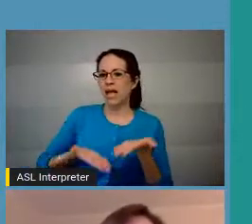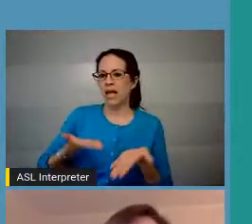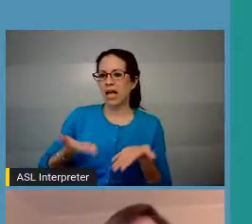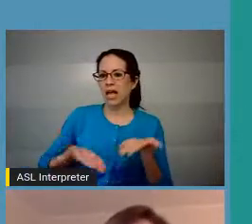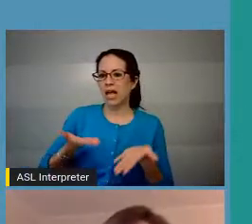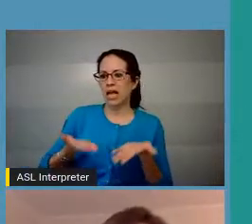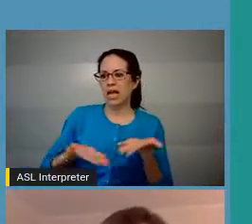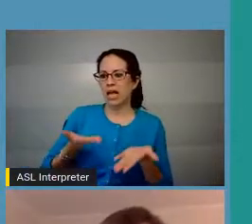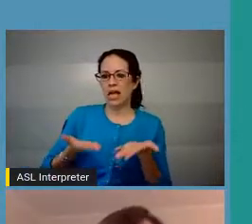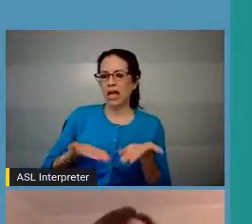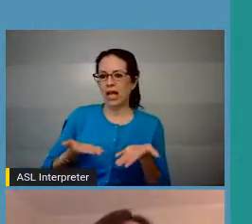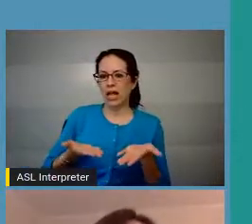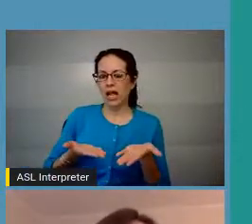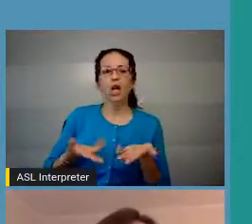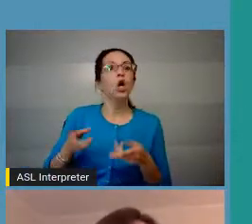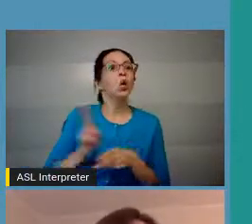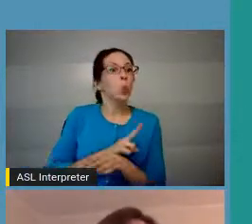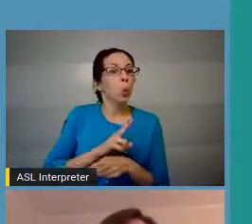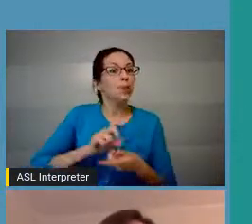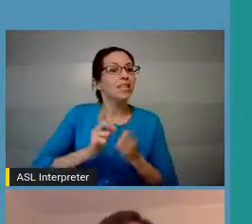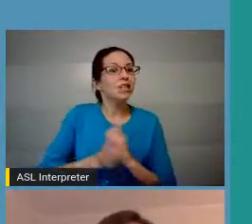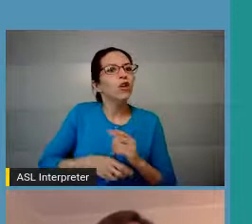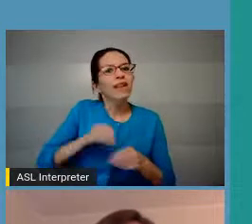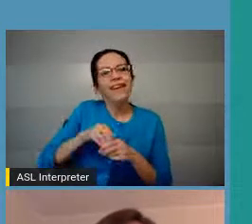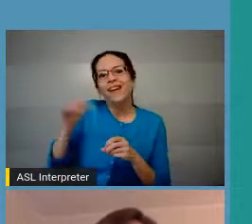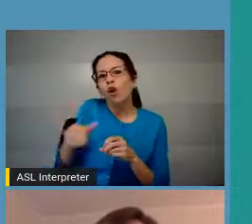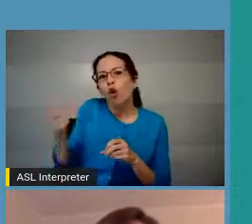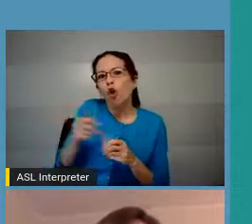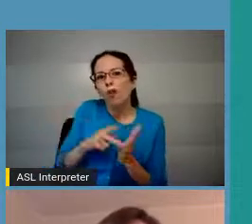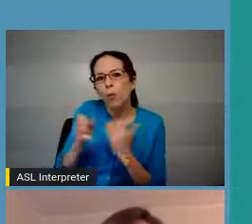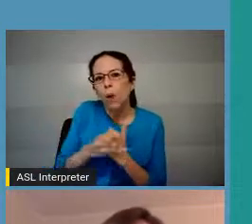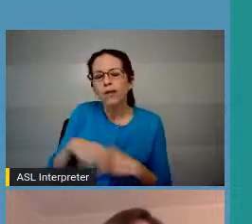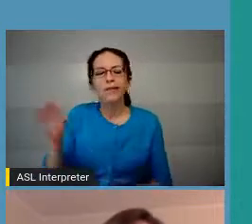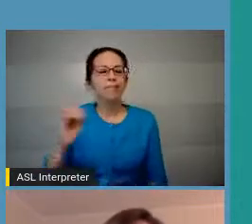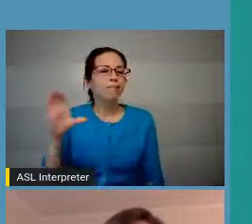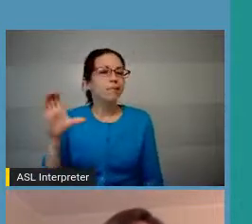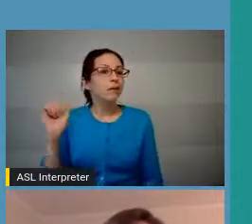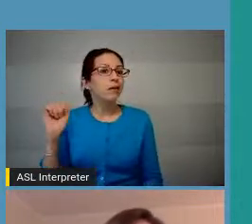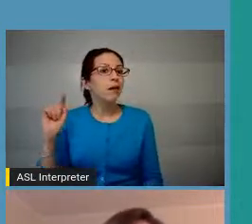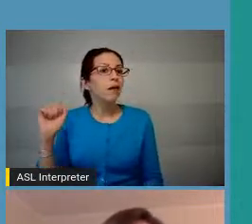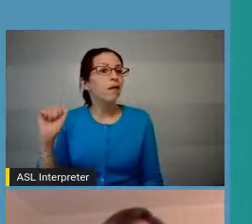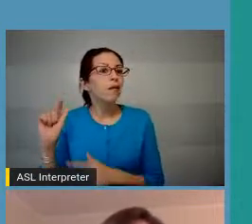folded digitization into another kind of project like cataloging or rehousing.